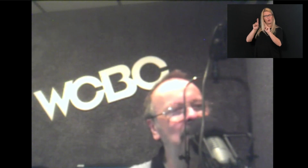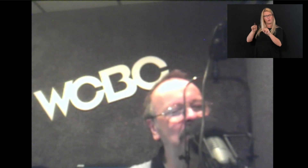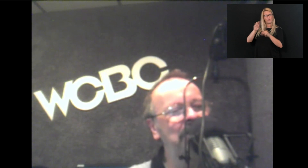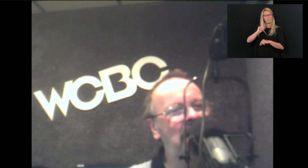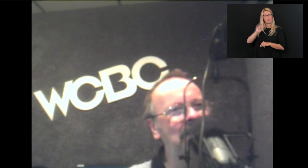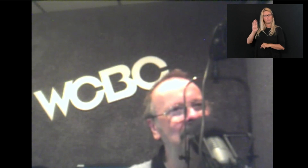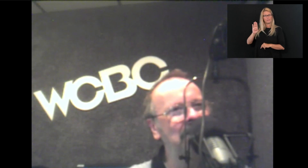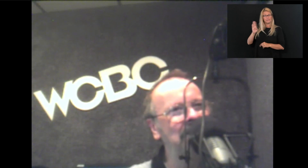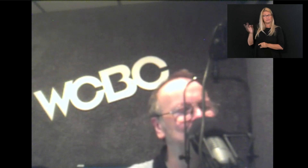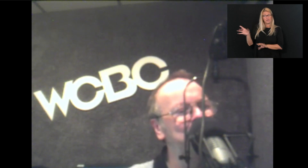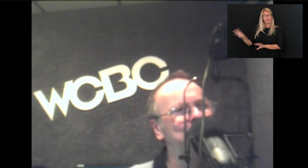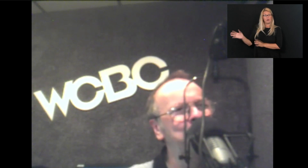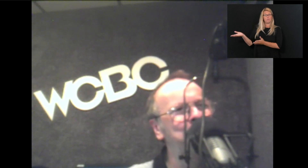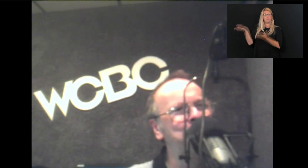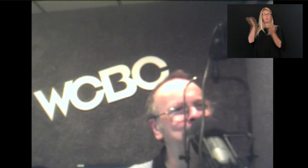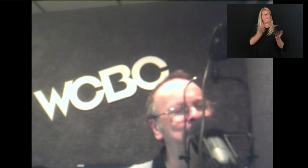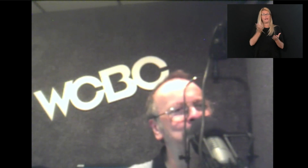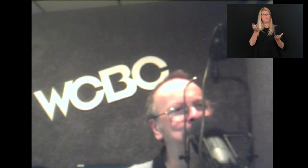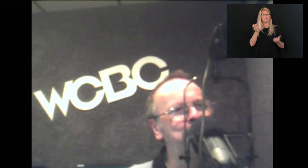back with the virus?